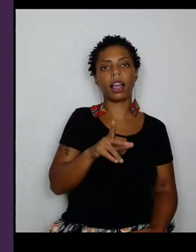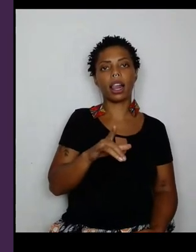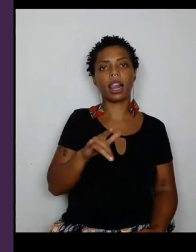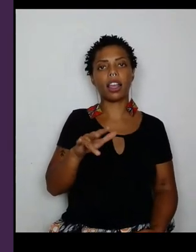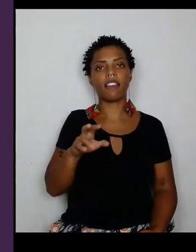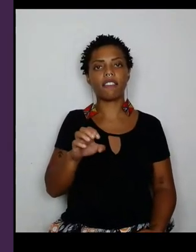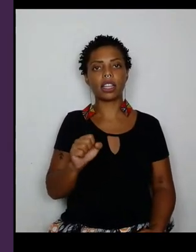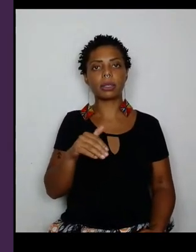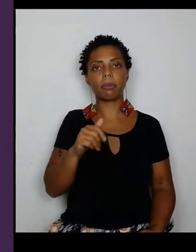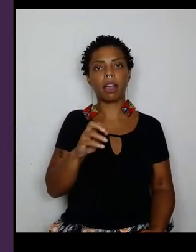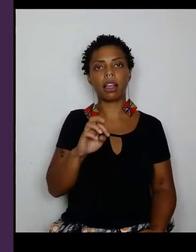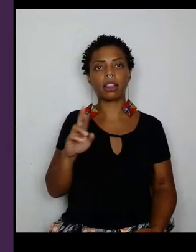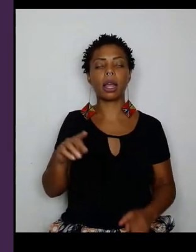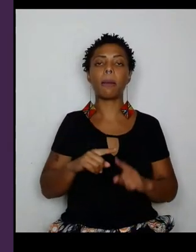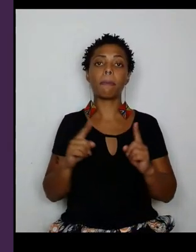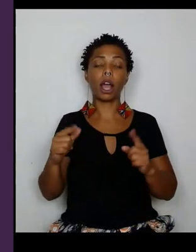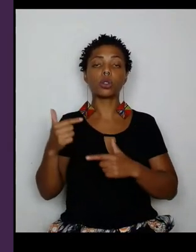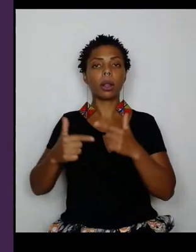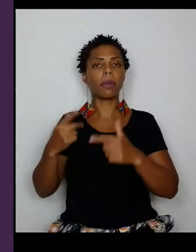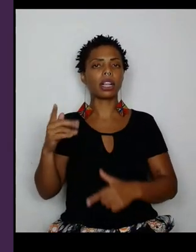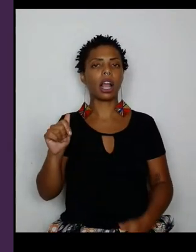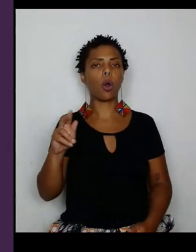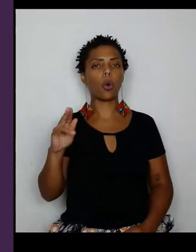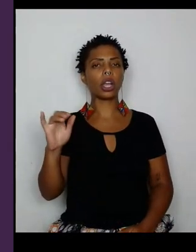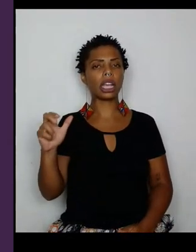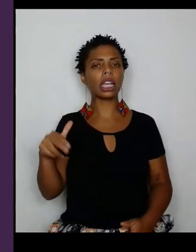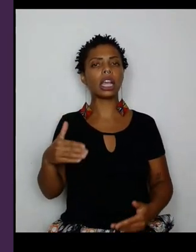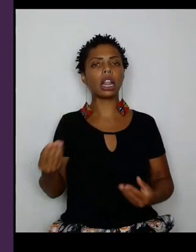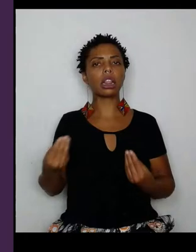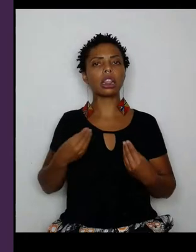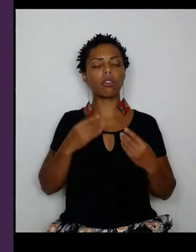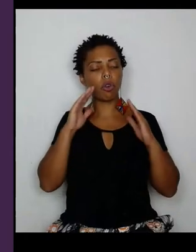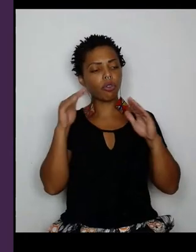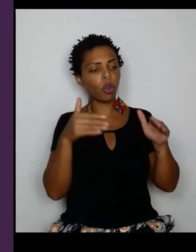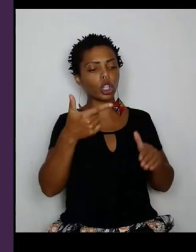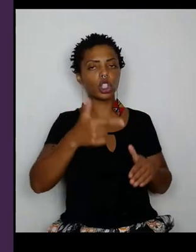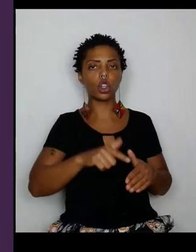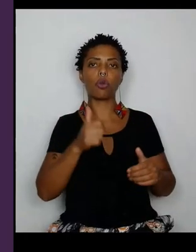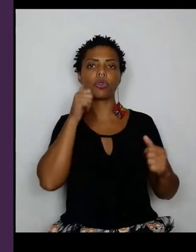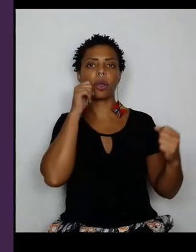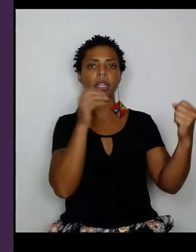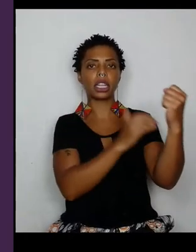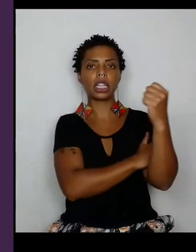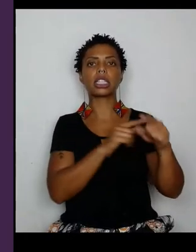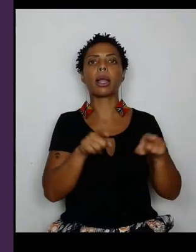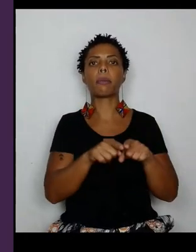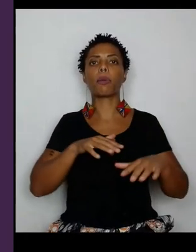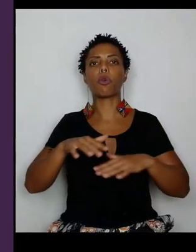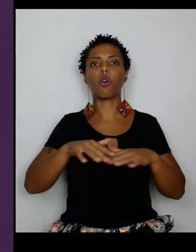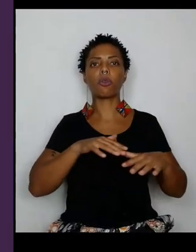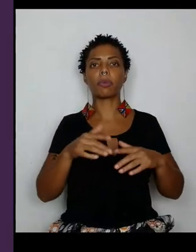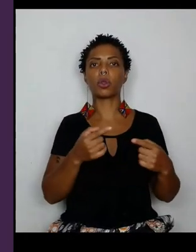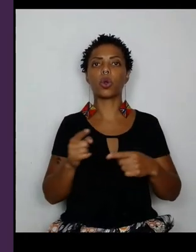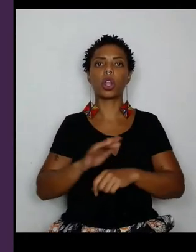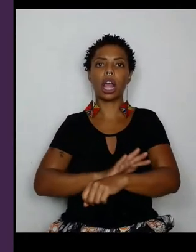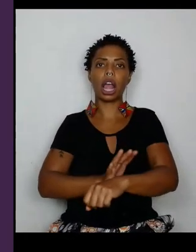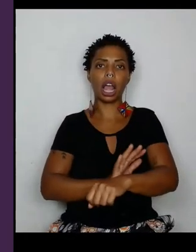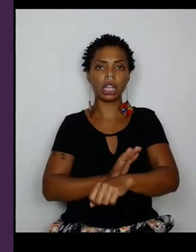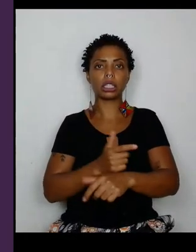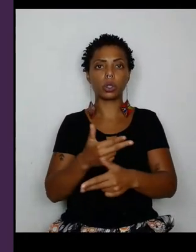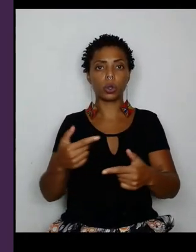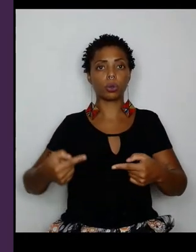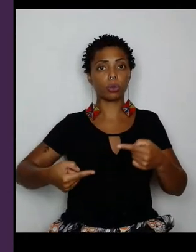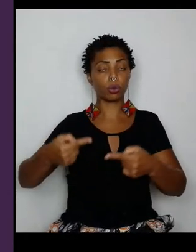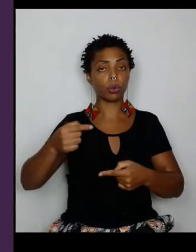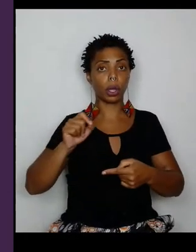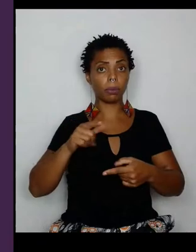political gestures to this particular moment in which public life has really had to take on